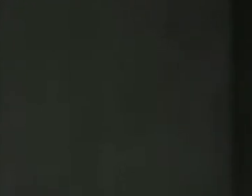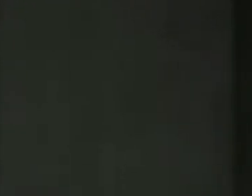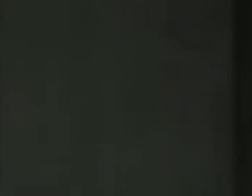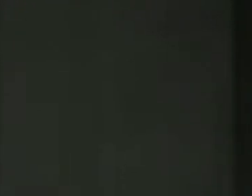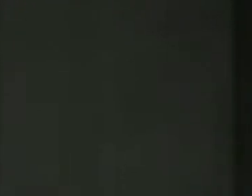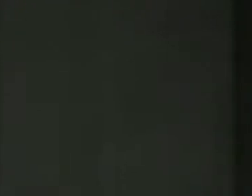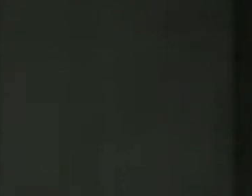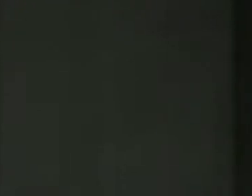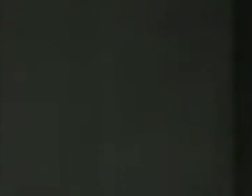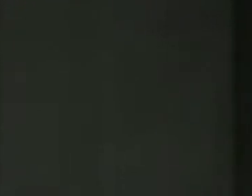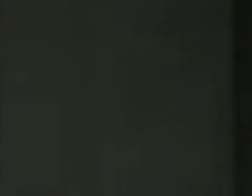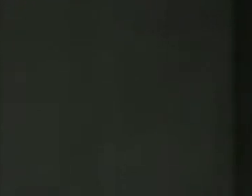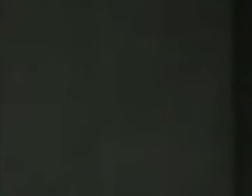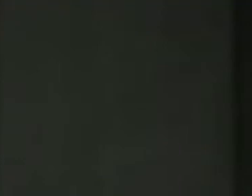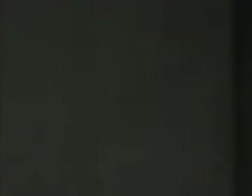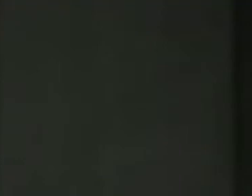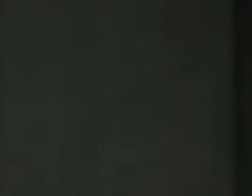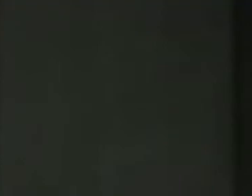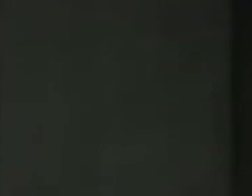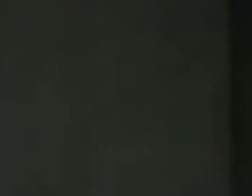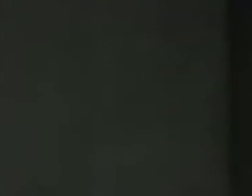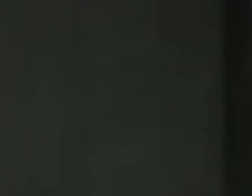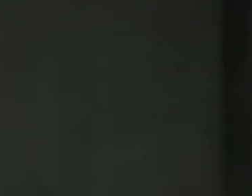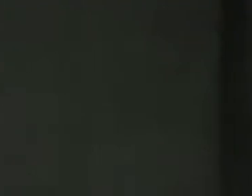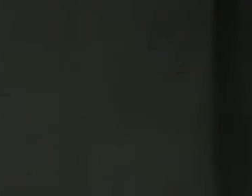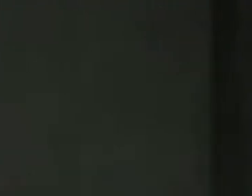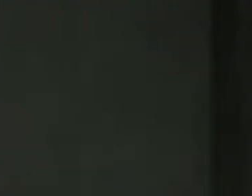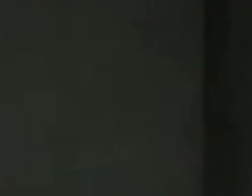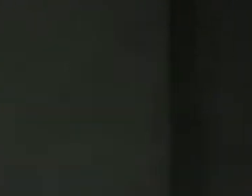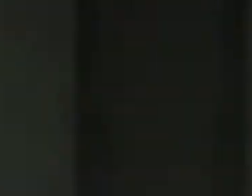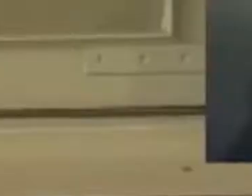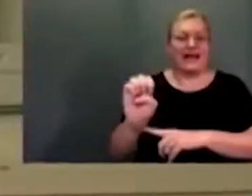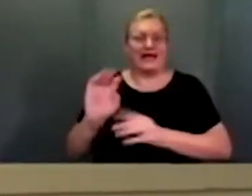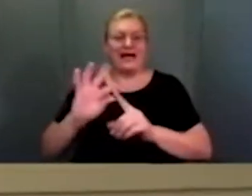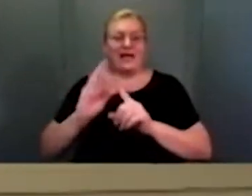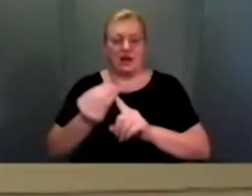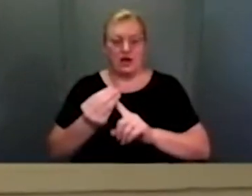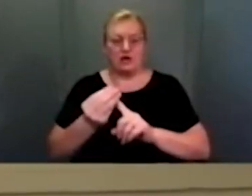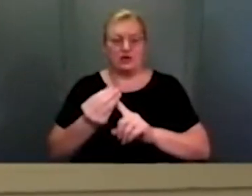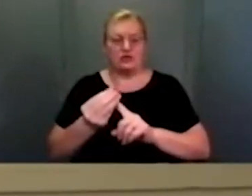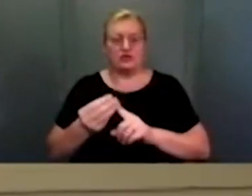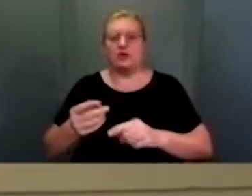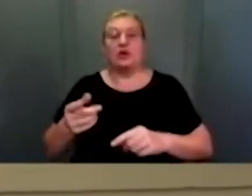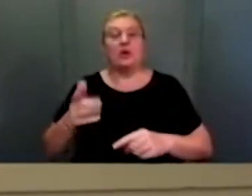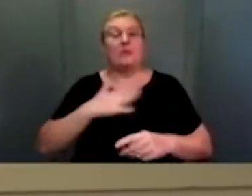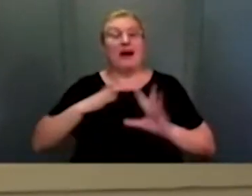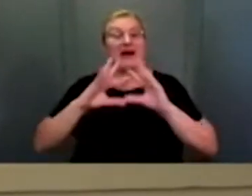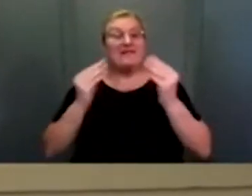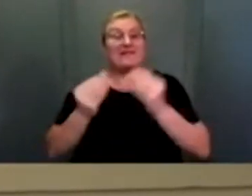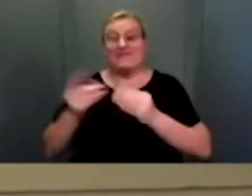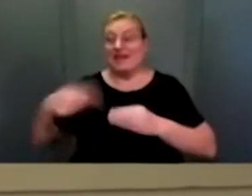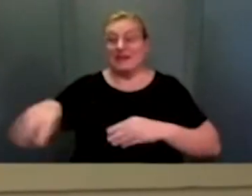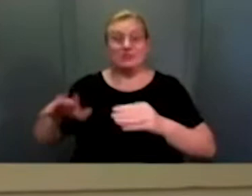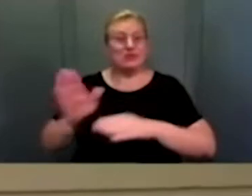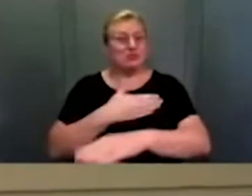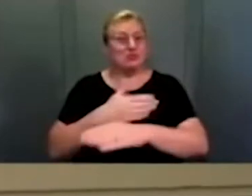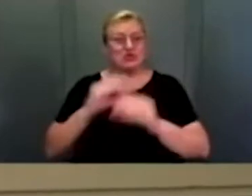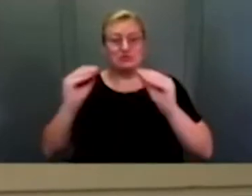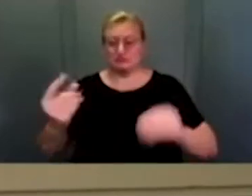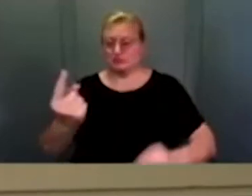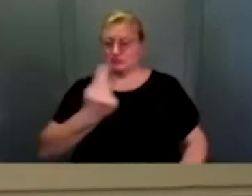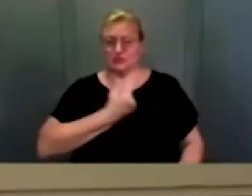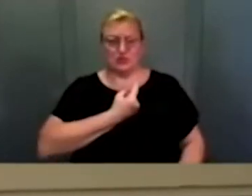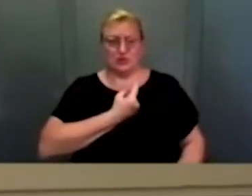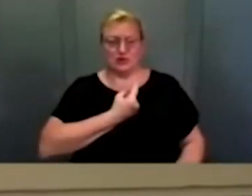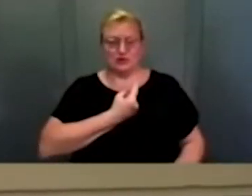and several other candidates who have achieved great distinction in a variety of fields. In his memorable acceptance speech, Shaggy outlined a few